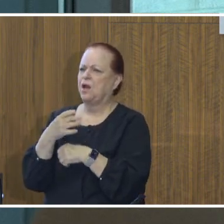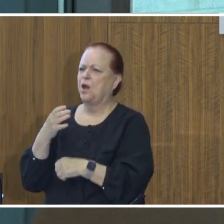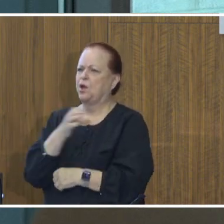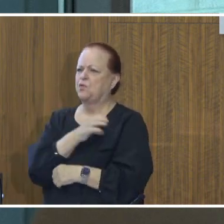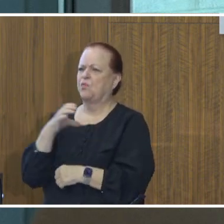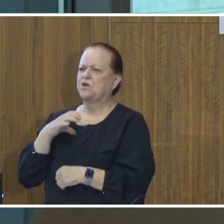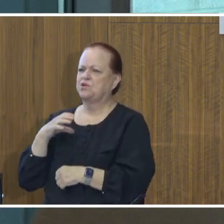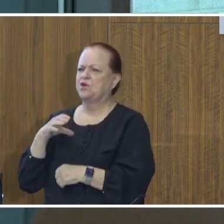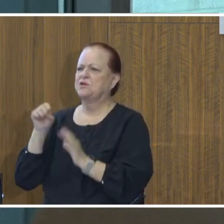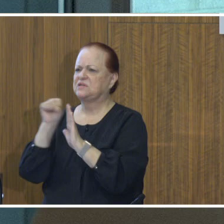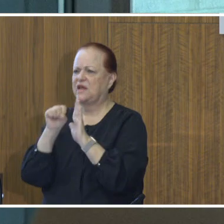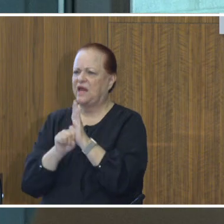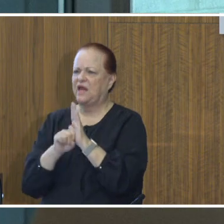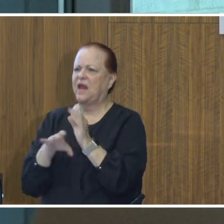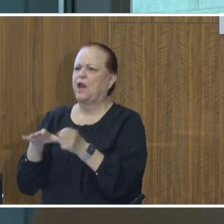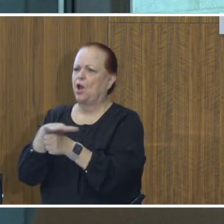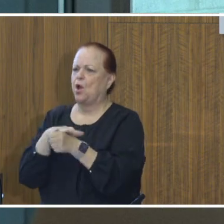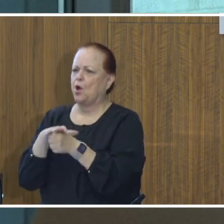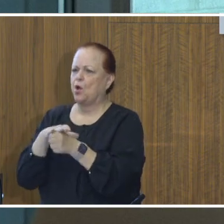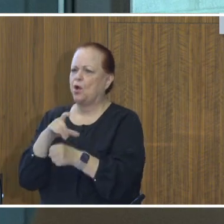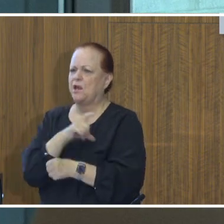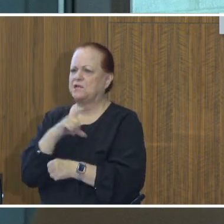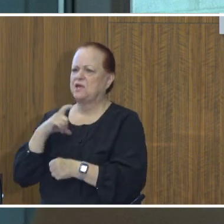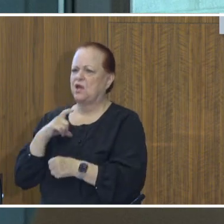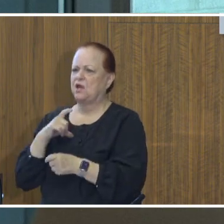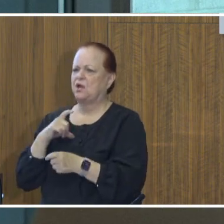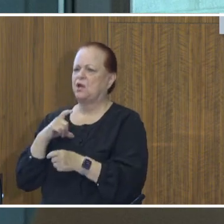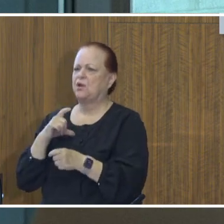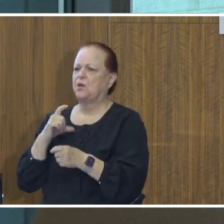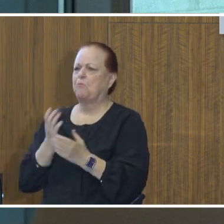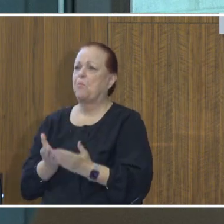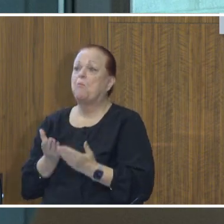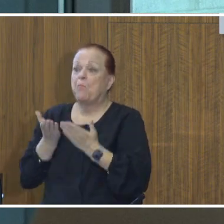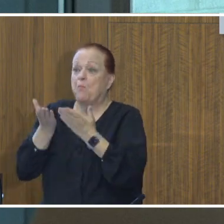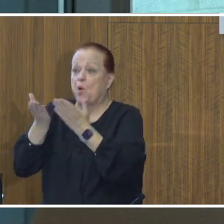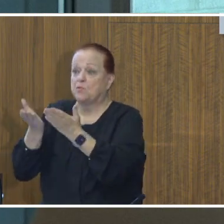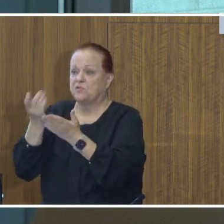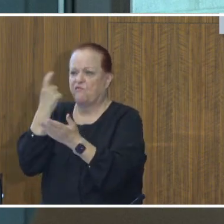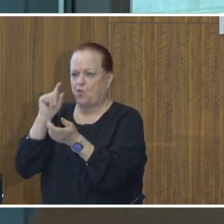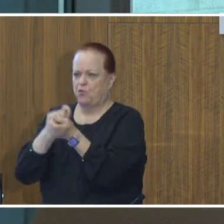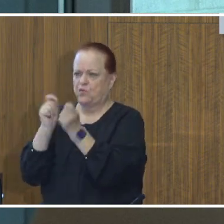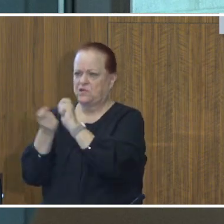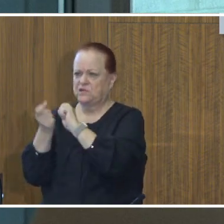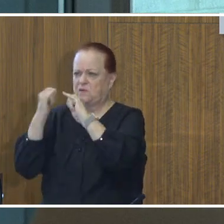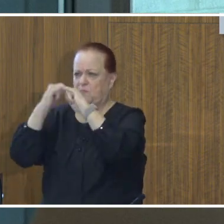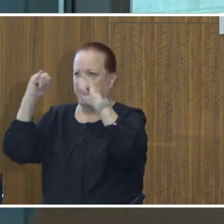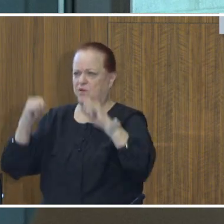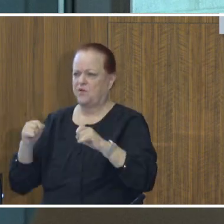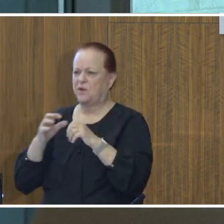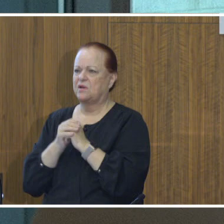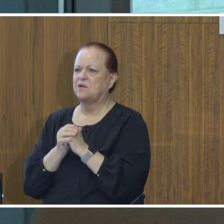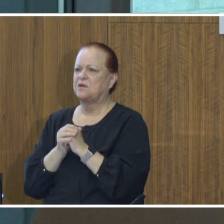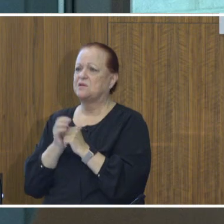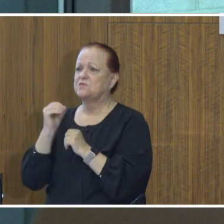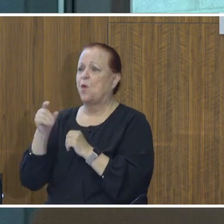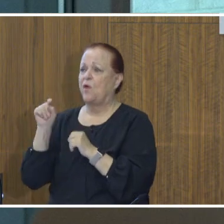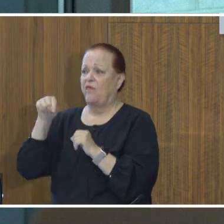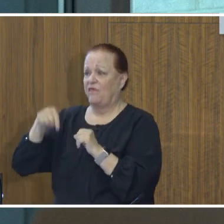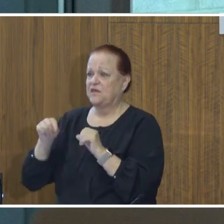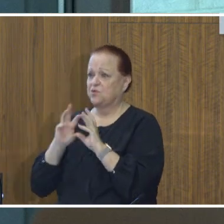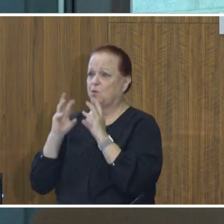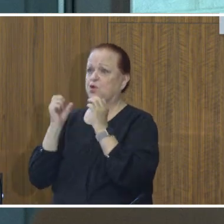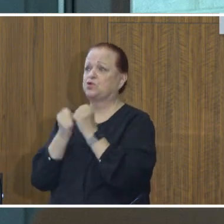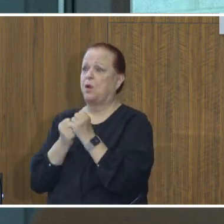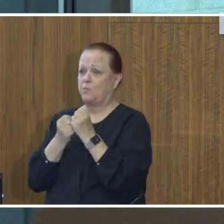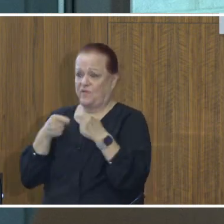congressional, state, and local legislative redistricting proposals that center those most in need. So as these workshops come to a close, I know this